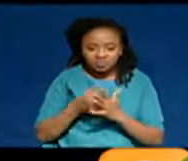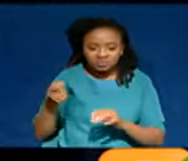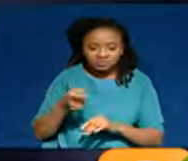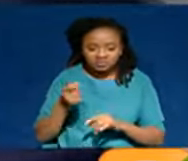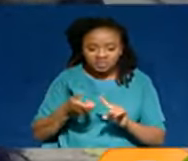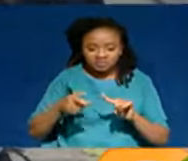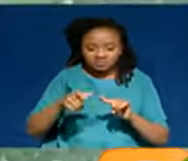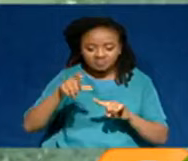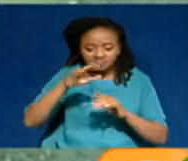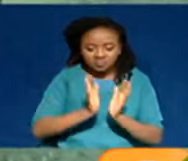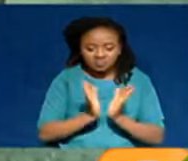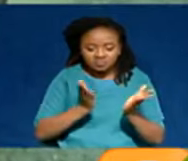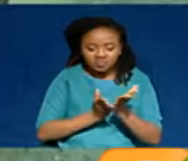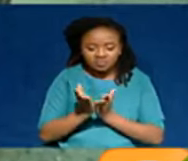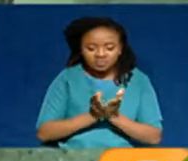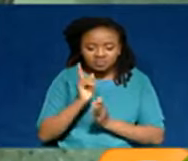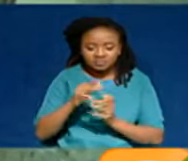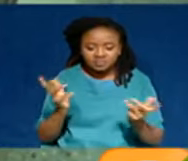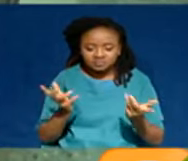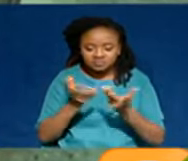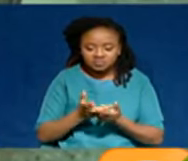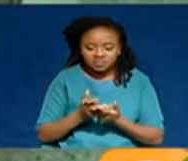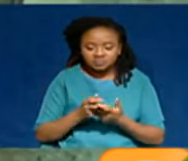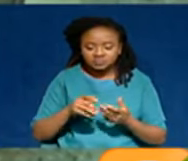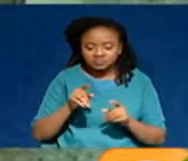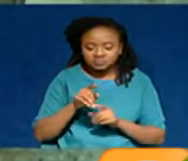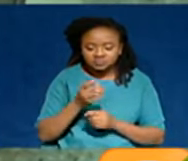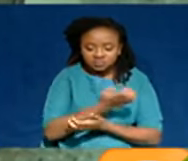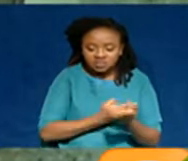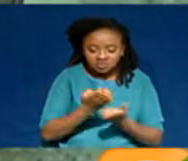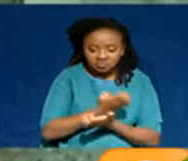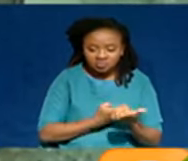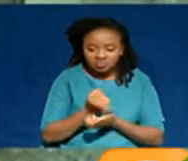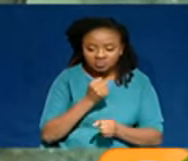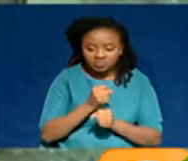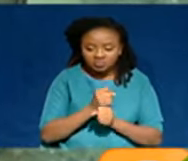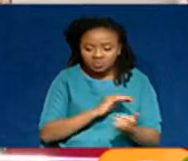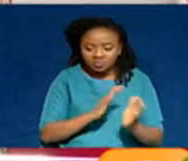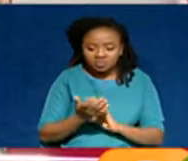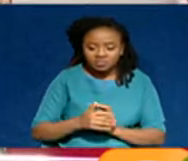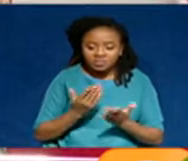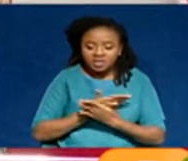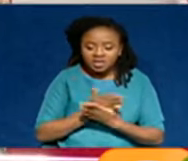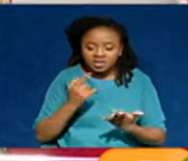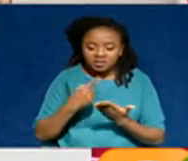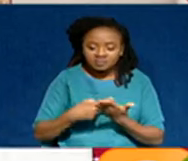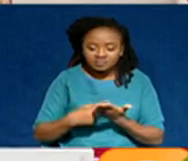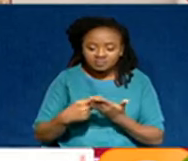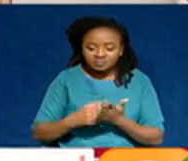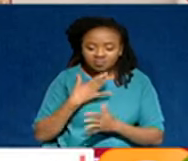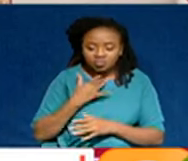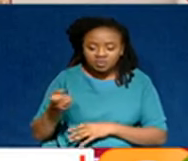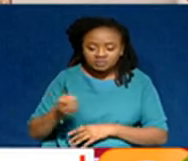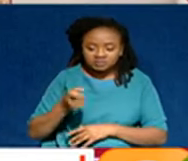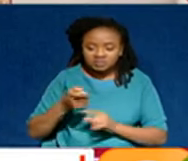of public servants must align to the performance of the economy. Any negotiation for improved salaries, wages,